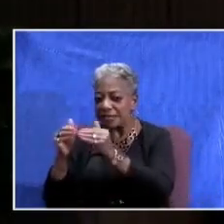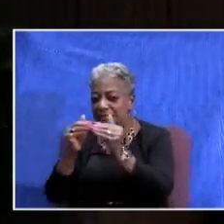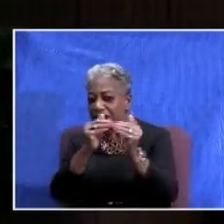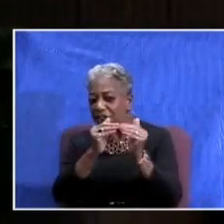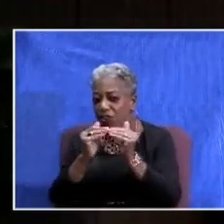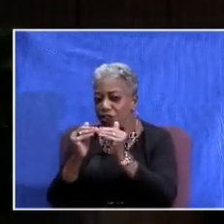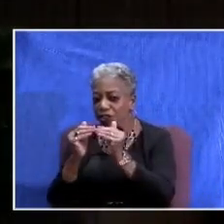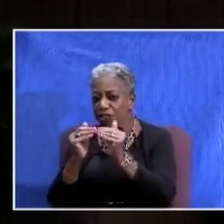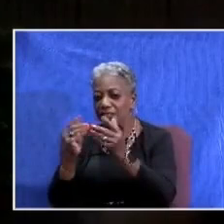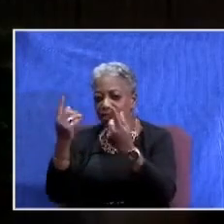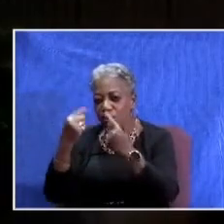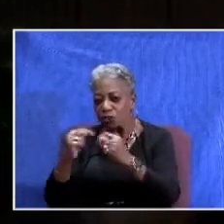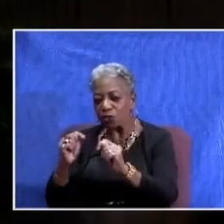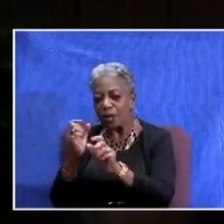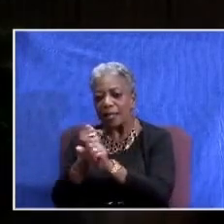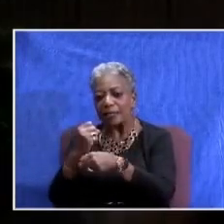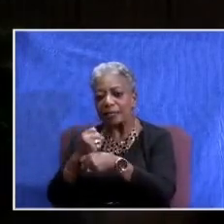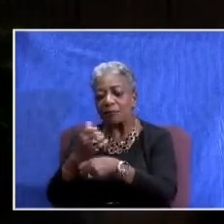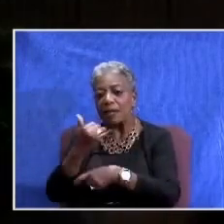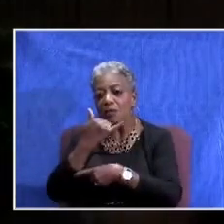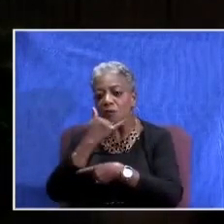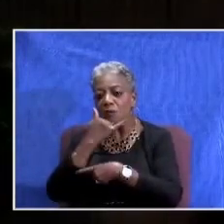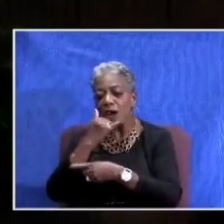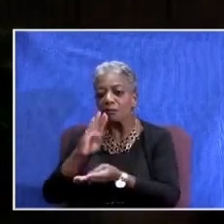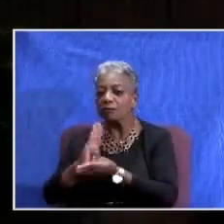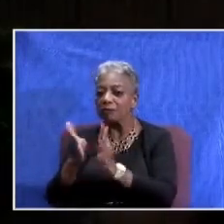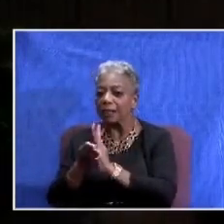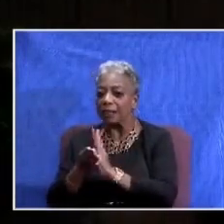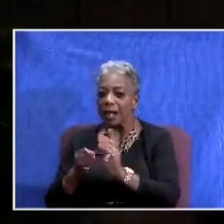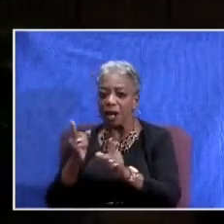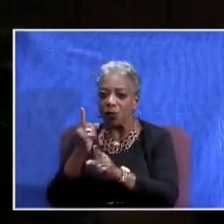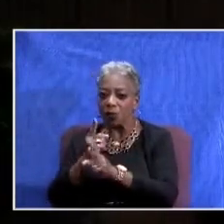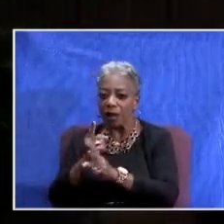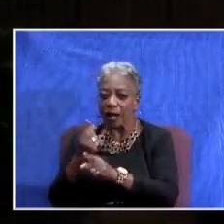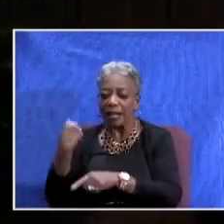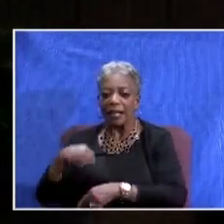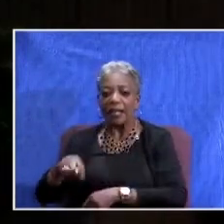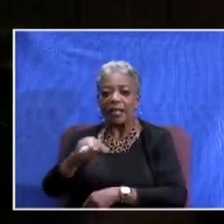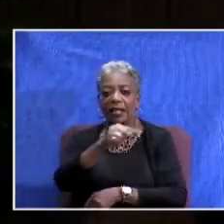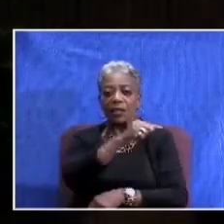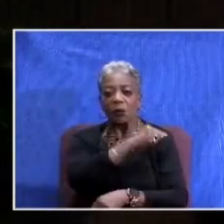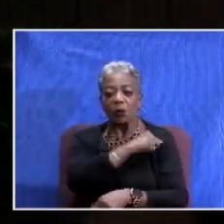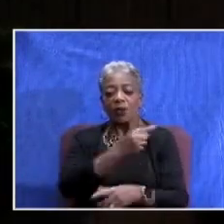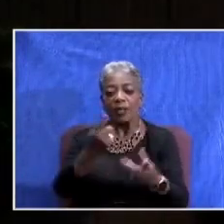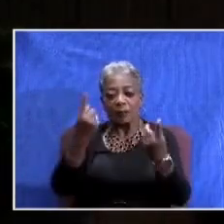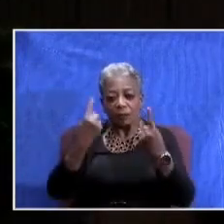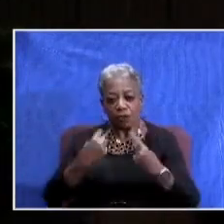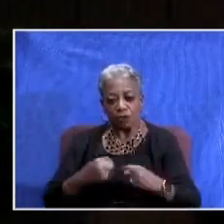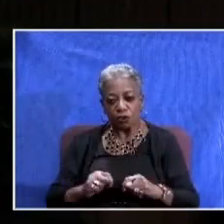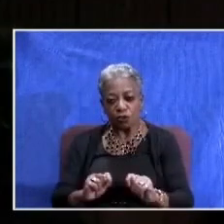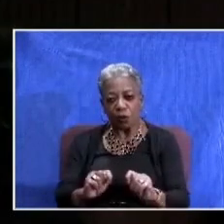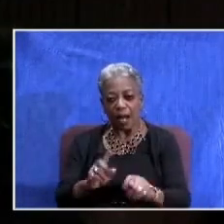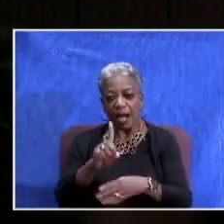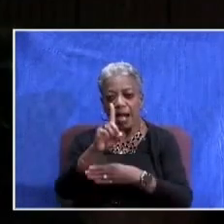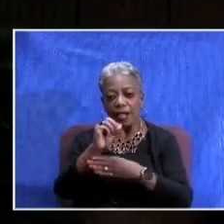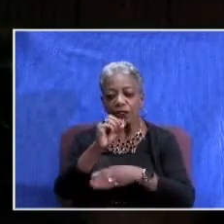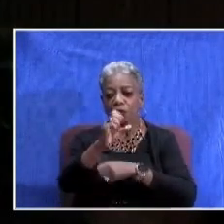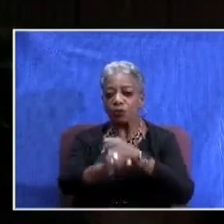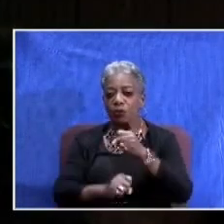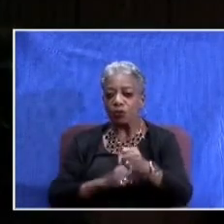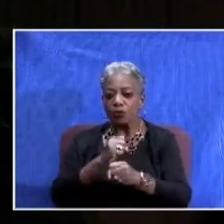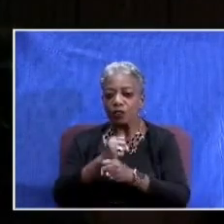get a wrong, right it, which we have been trying to do for 500 years. That is